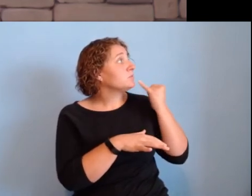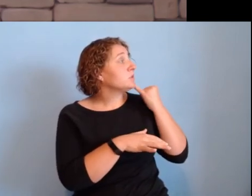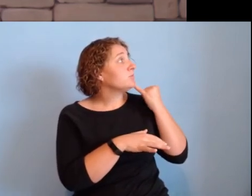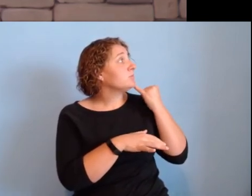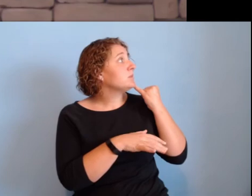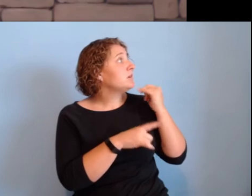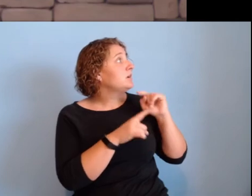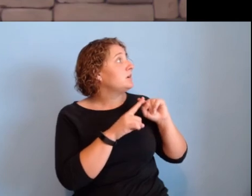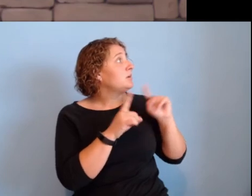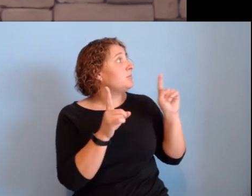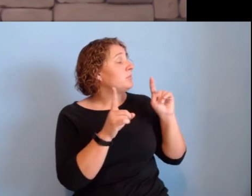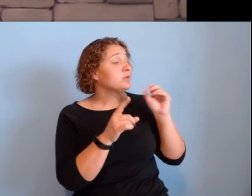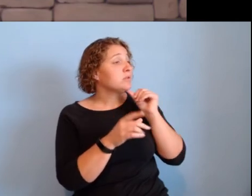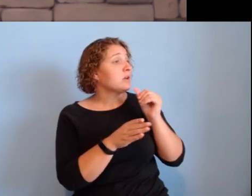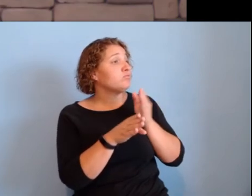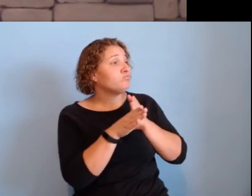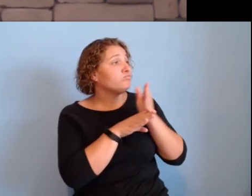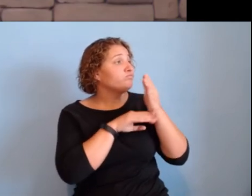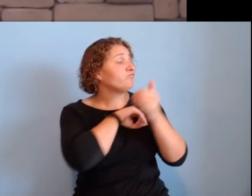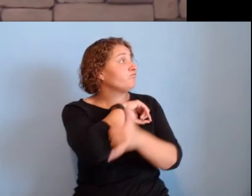but they had no official state.